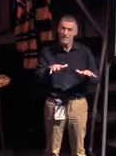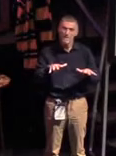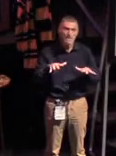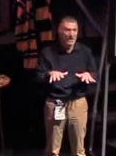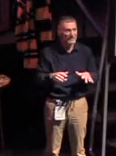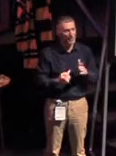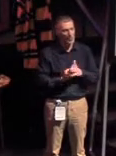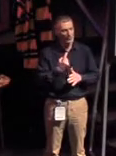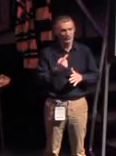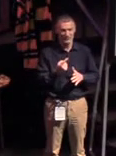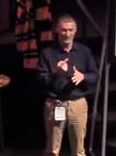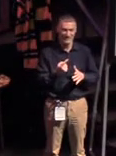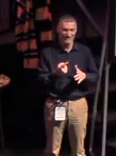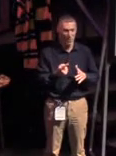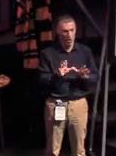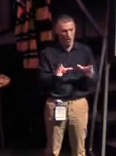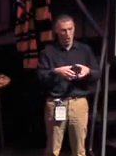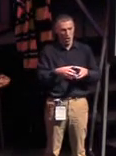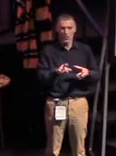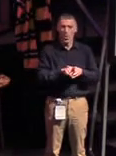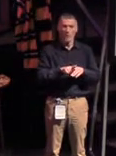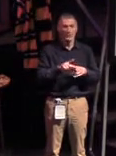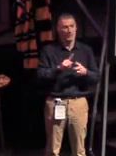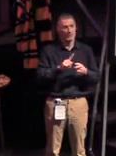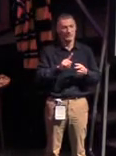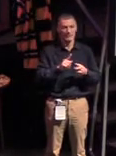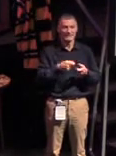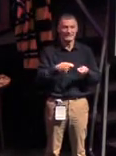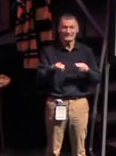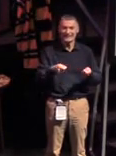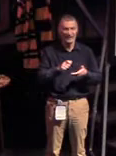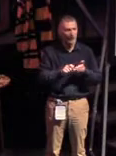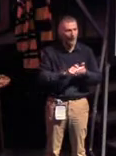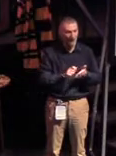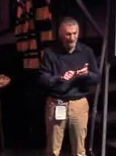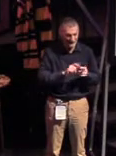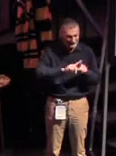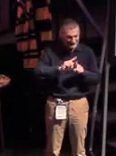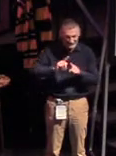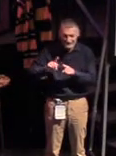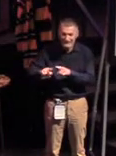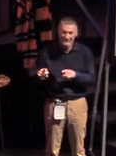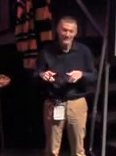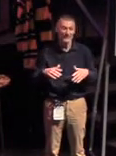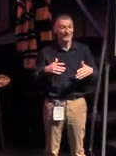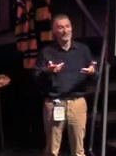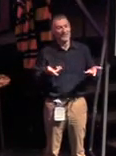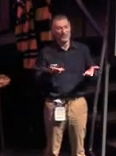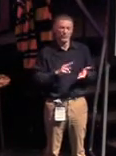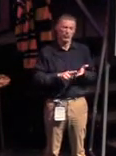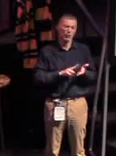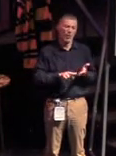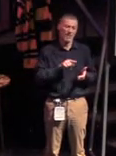for also managing the box office for all of the ticketing for the artistic programme, which is a no mean feat, although, of course, normal business for Hull